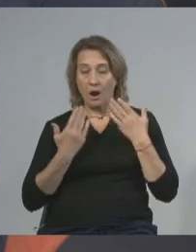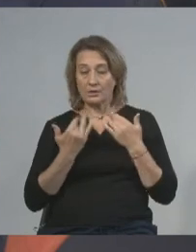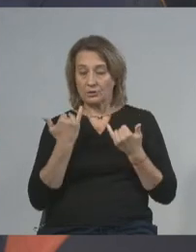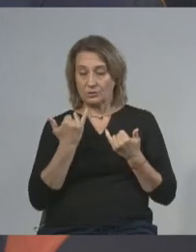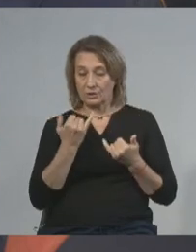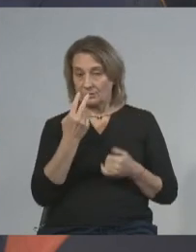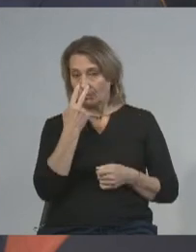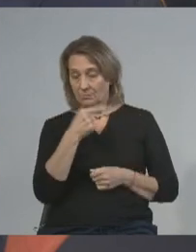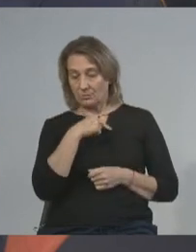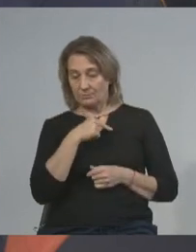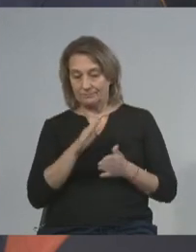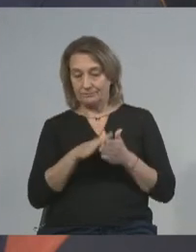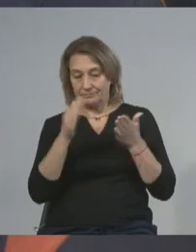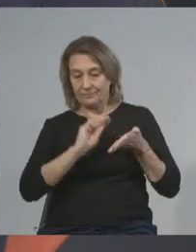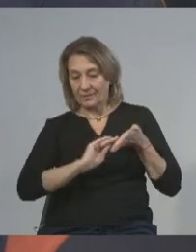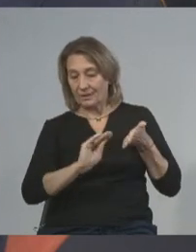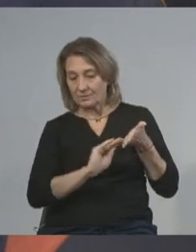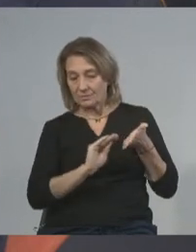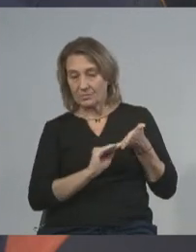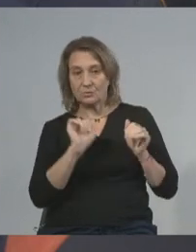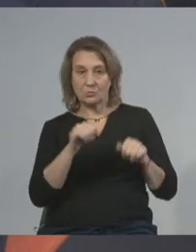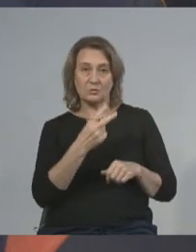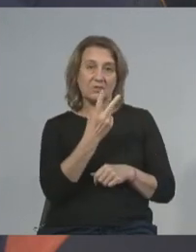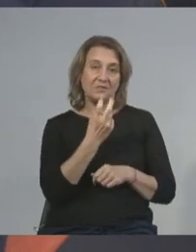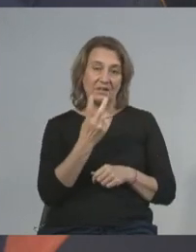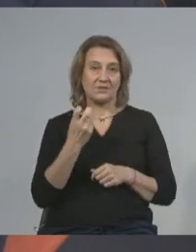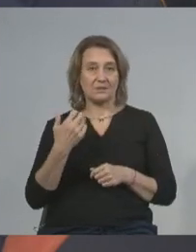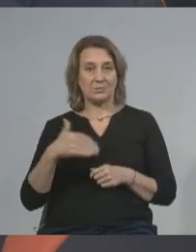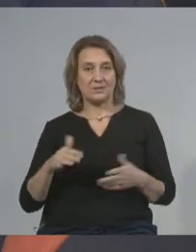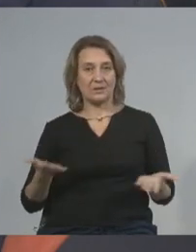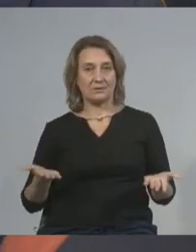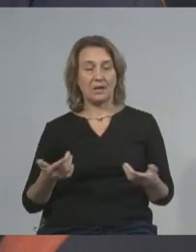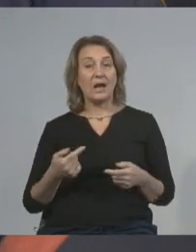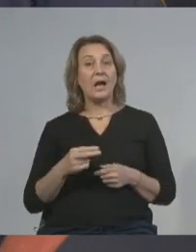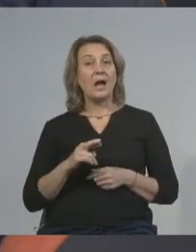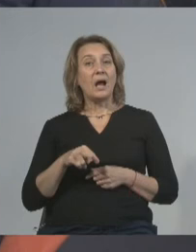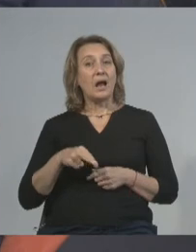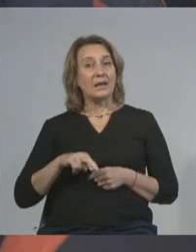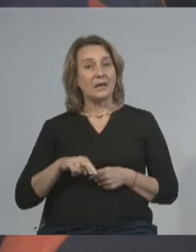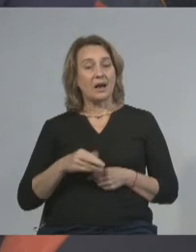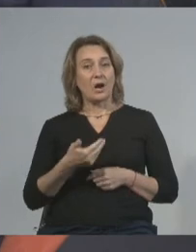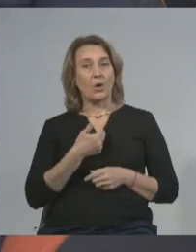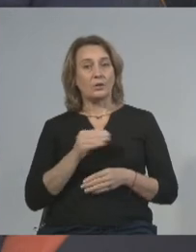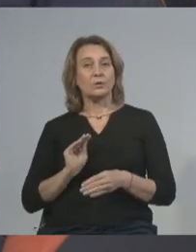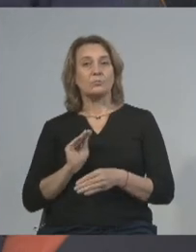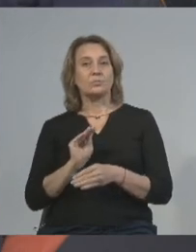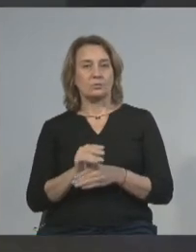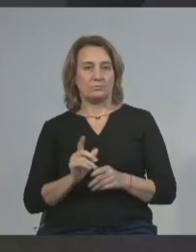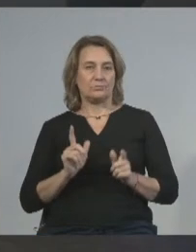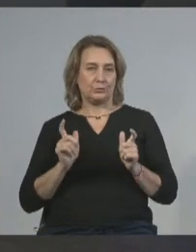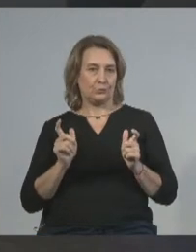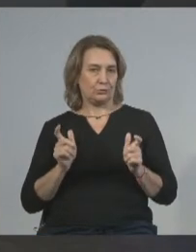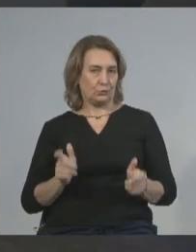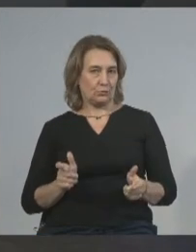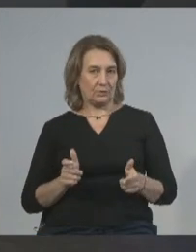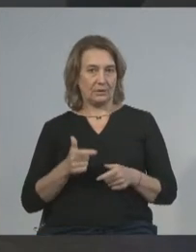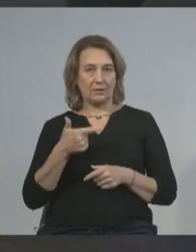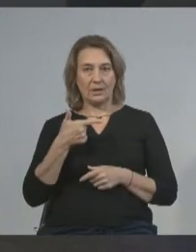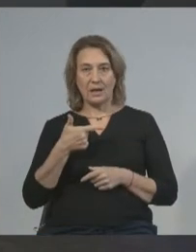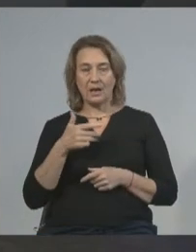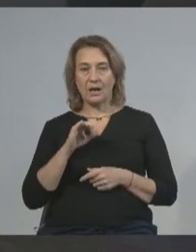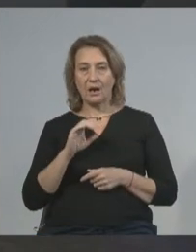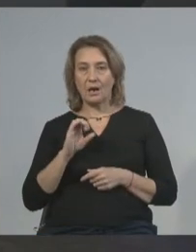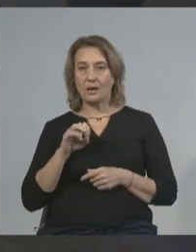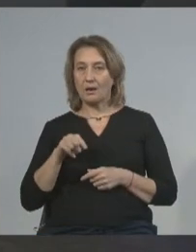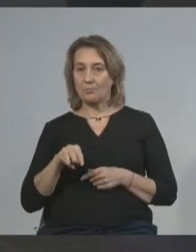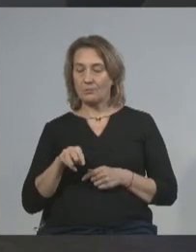if i take a look at my notes i can tell you about 200 250 ways of additional revenues i